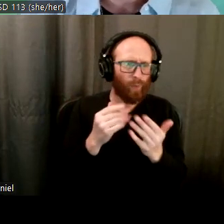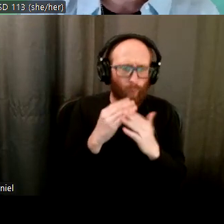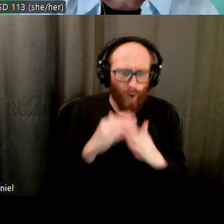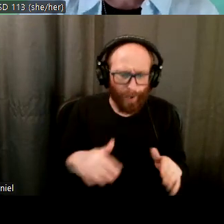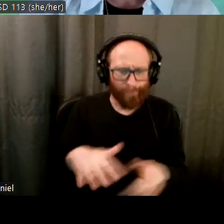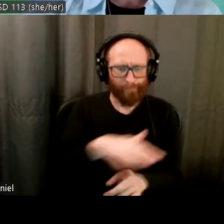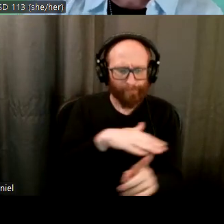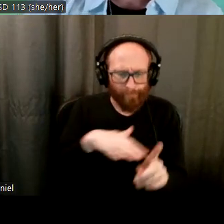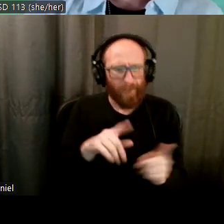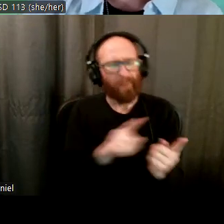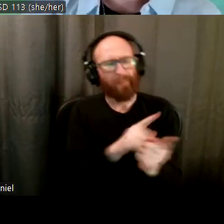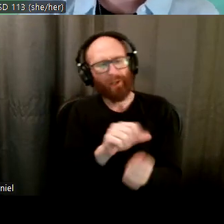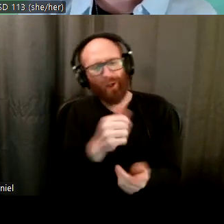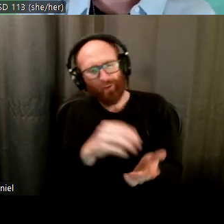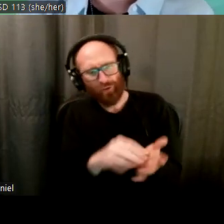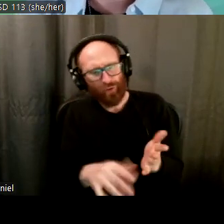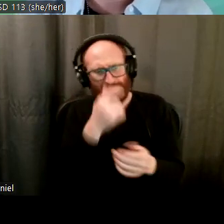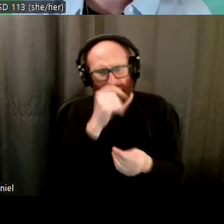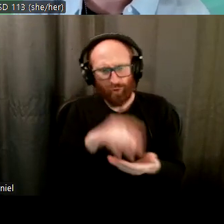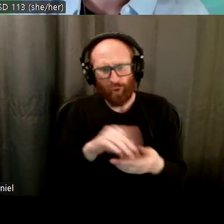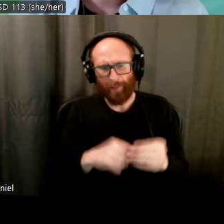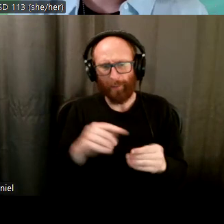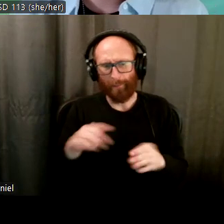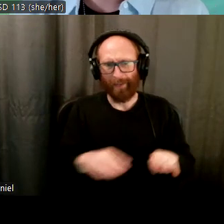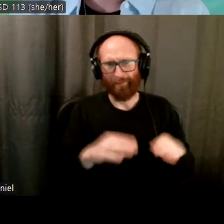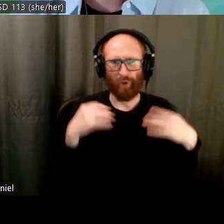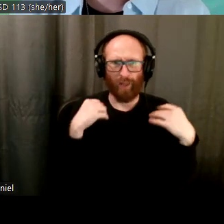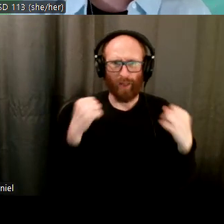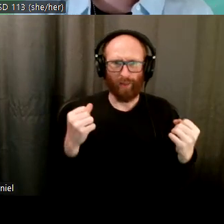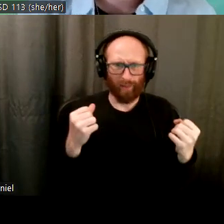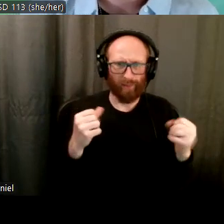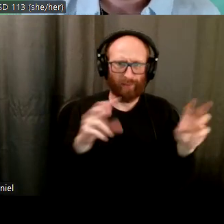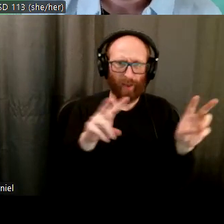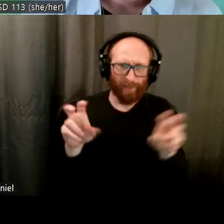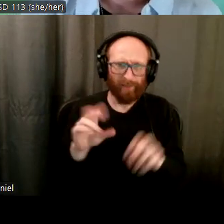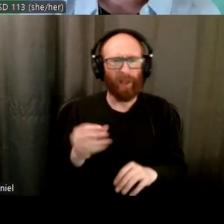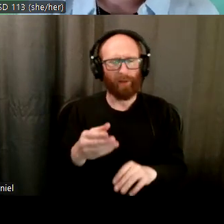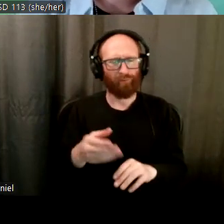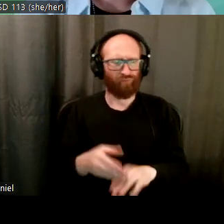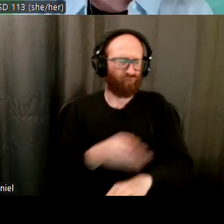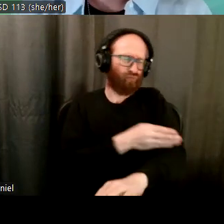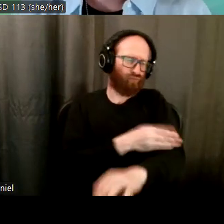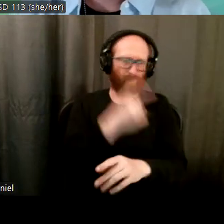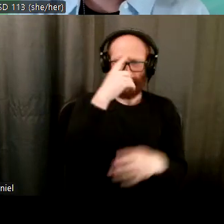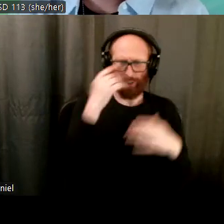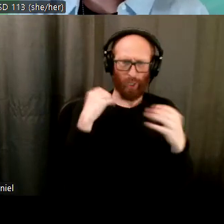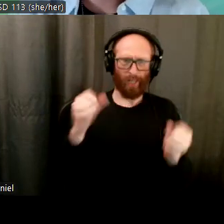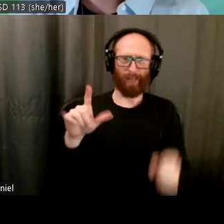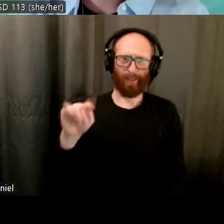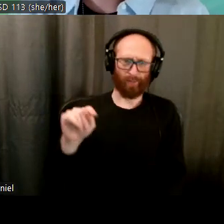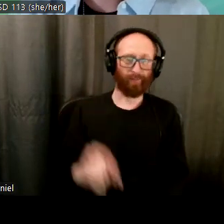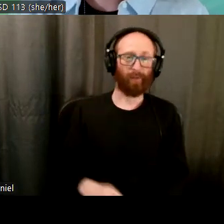about behavioral health topics, and increasing that mental health literacy. So in seventh grade,